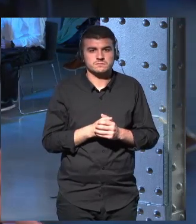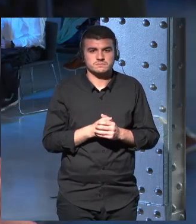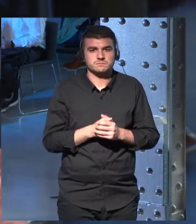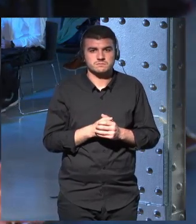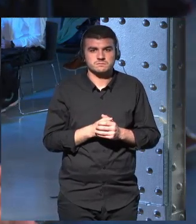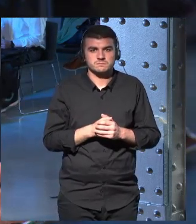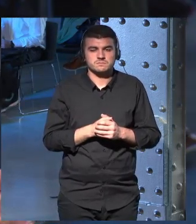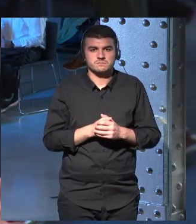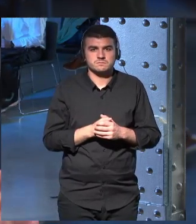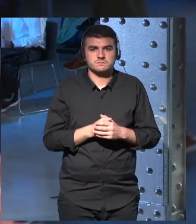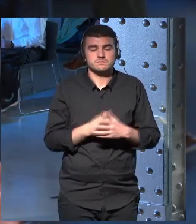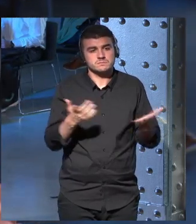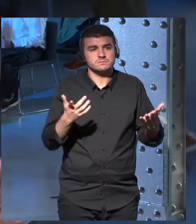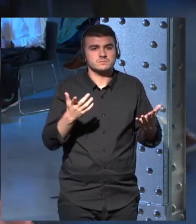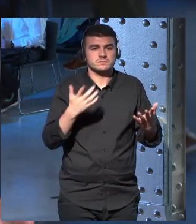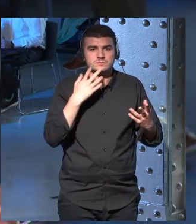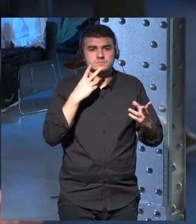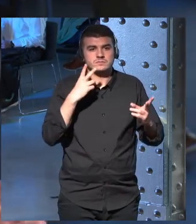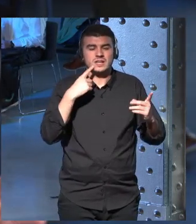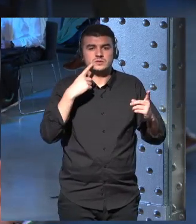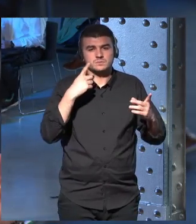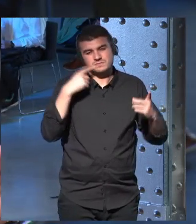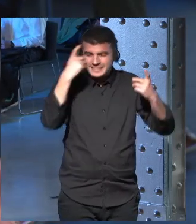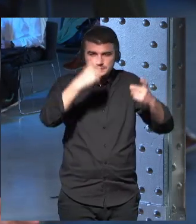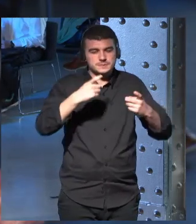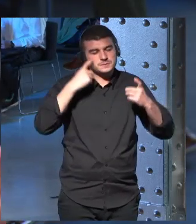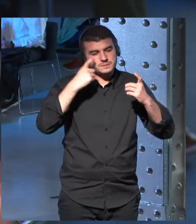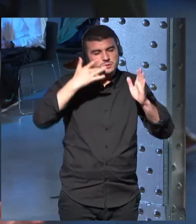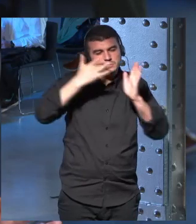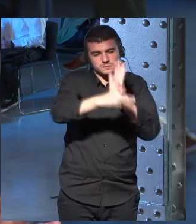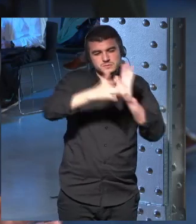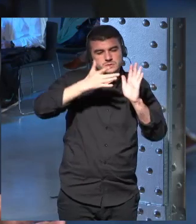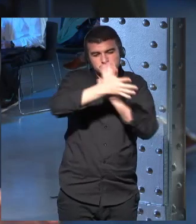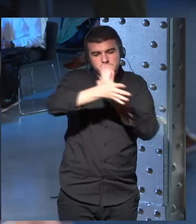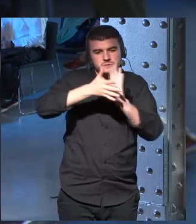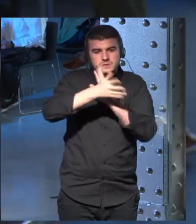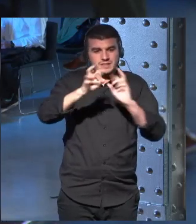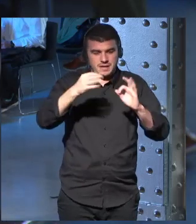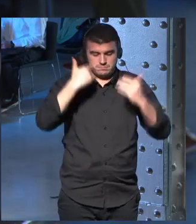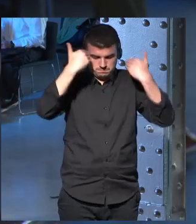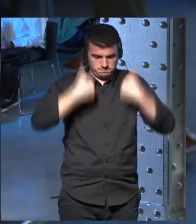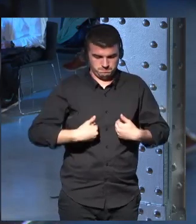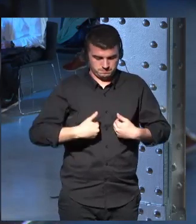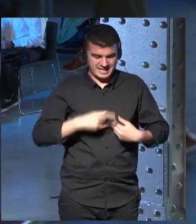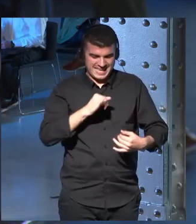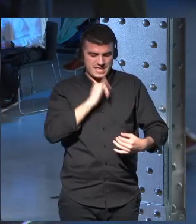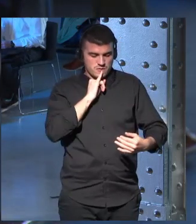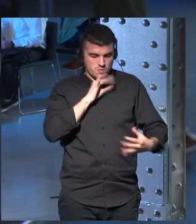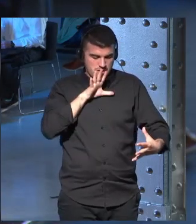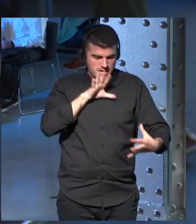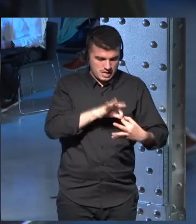trying to describe one's relationship to the language in which you work professionally is